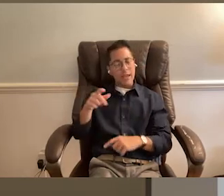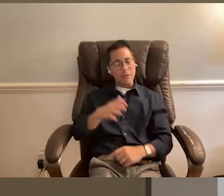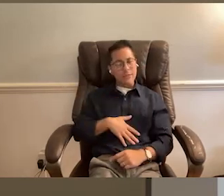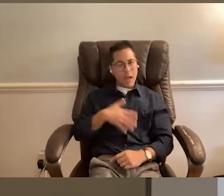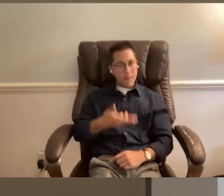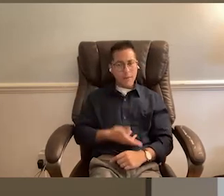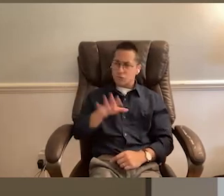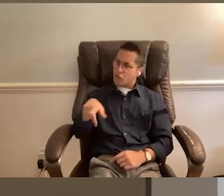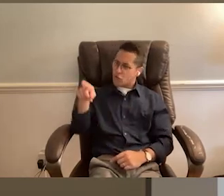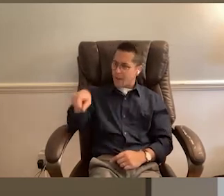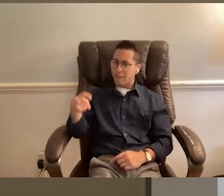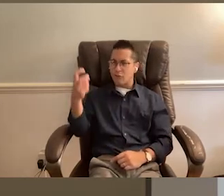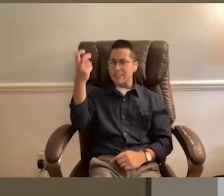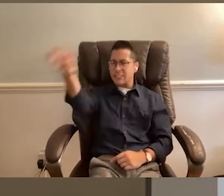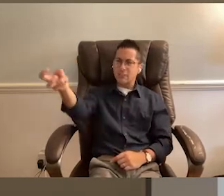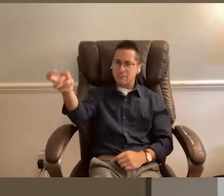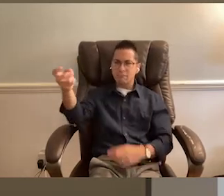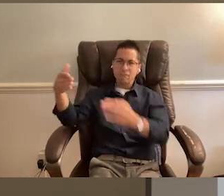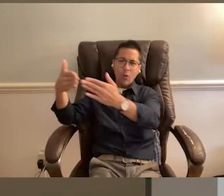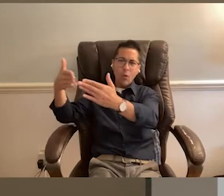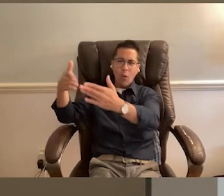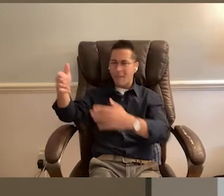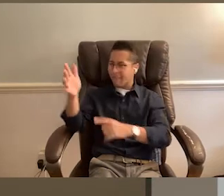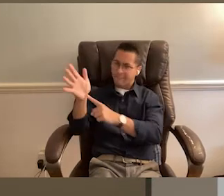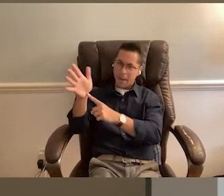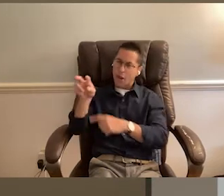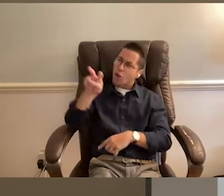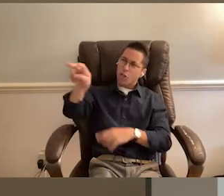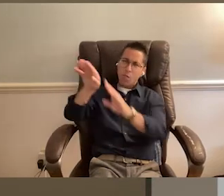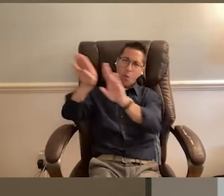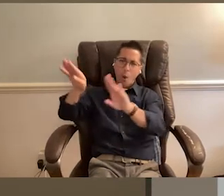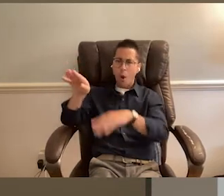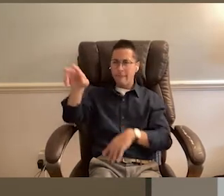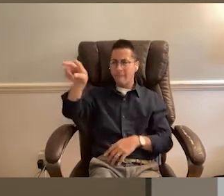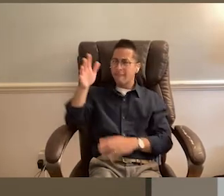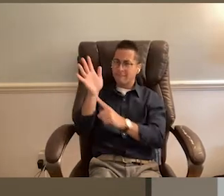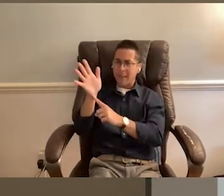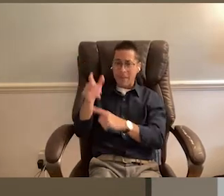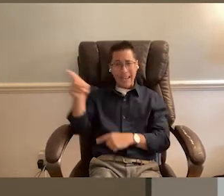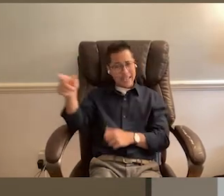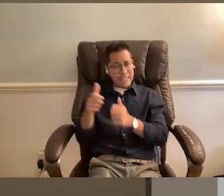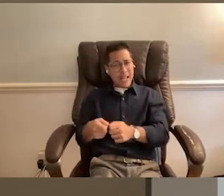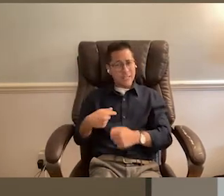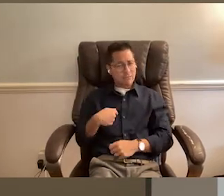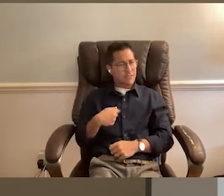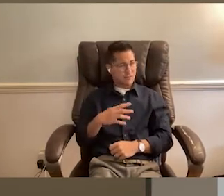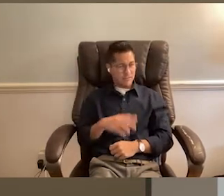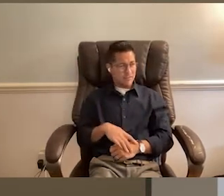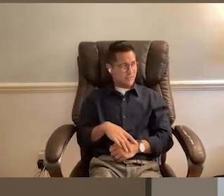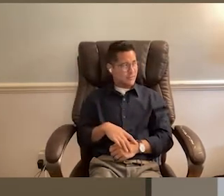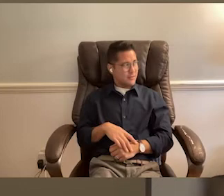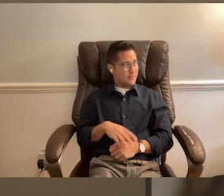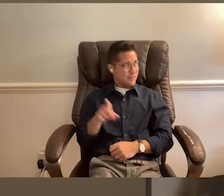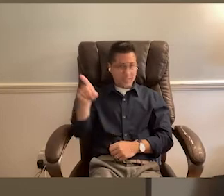Kind of how we include families. So part of preparing students for independence is putting the student first. So for a lot of